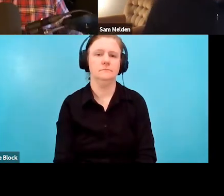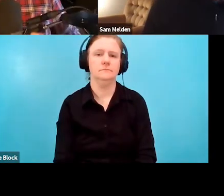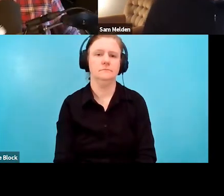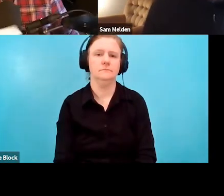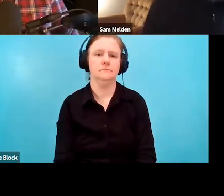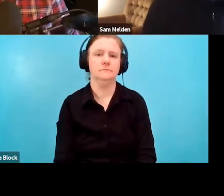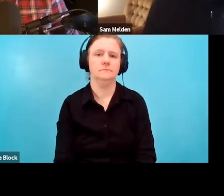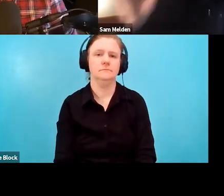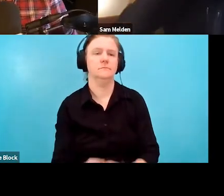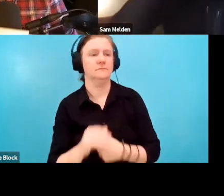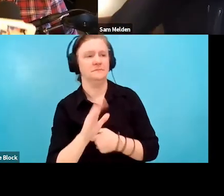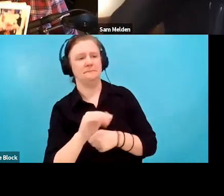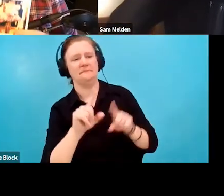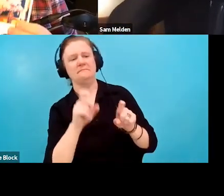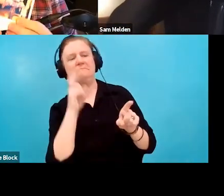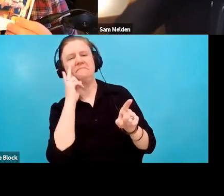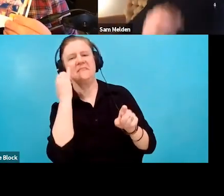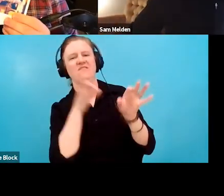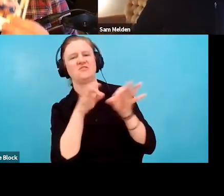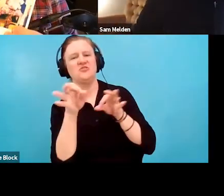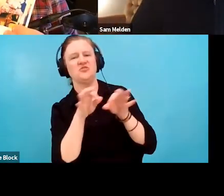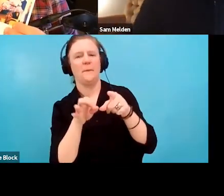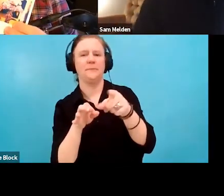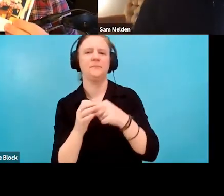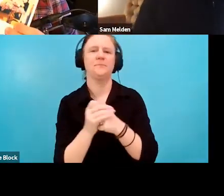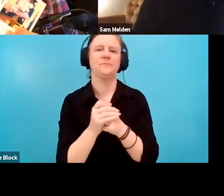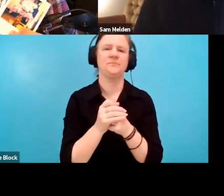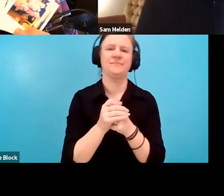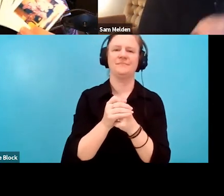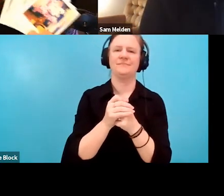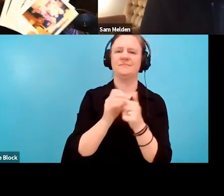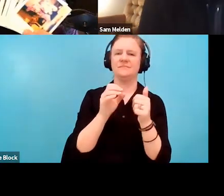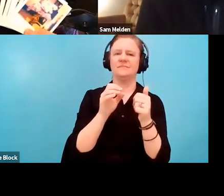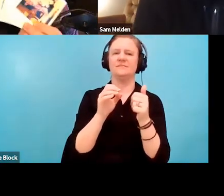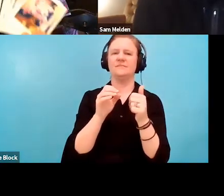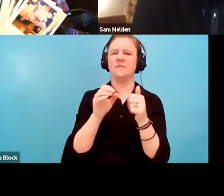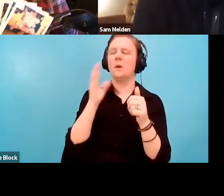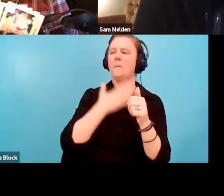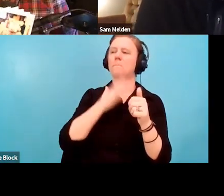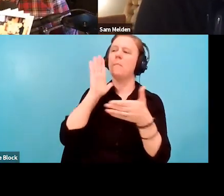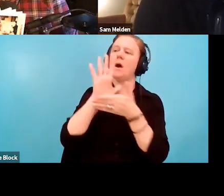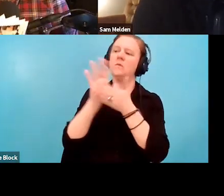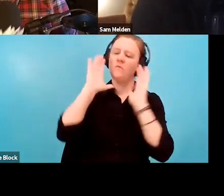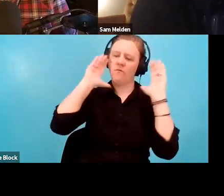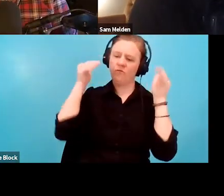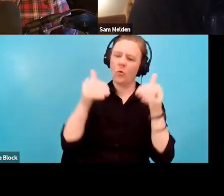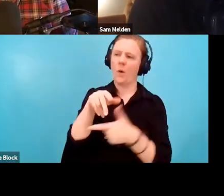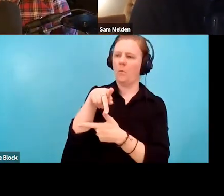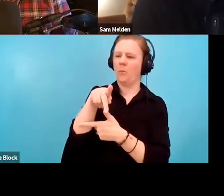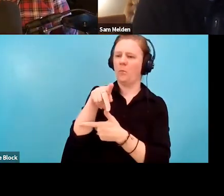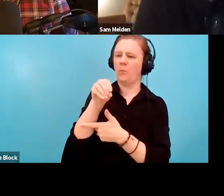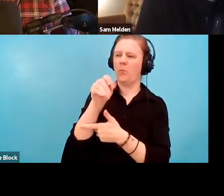I'm working on to the test to see how well you describe this visual. Well, I'm working on a film about Polaroid images, okay? So